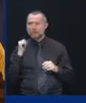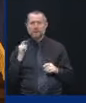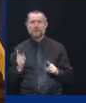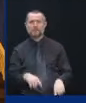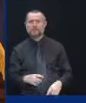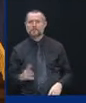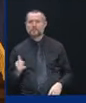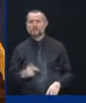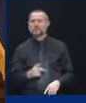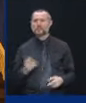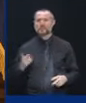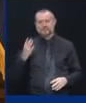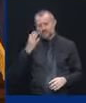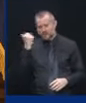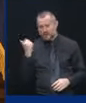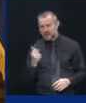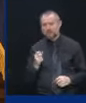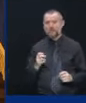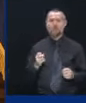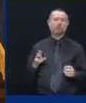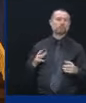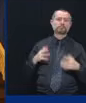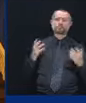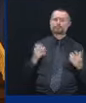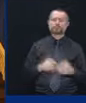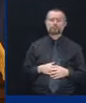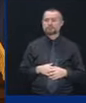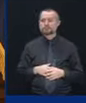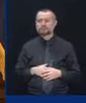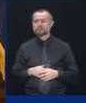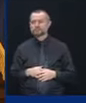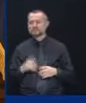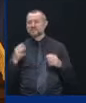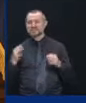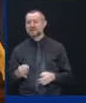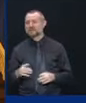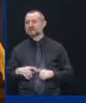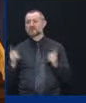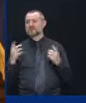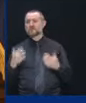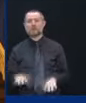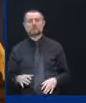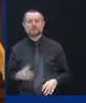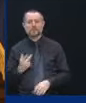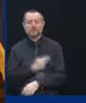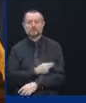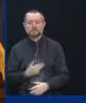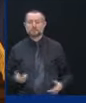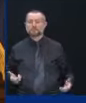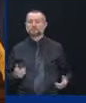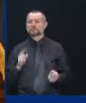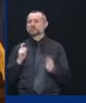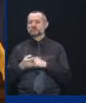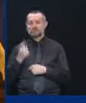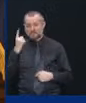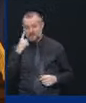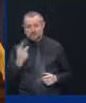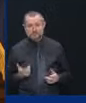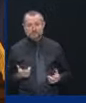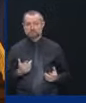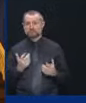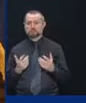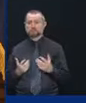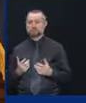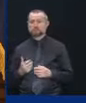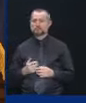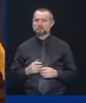forget, who just hear something else in the meantime, who change their mind. How do we